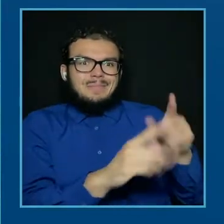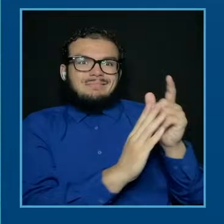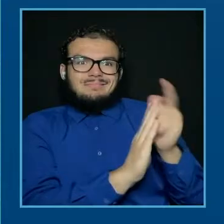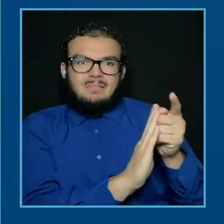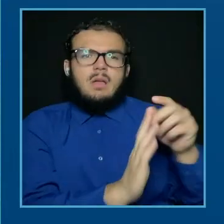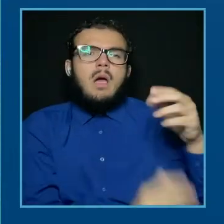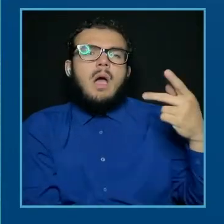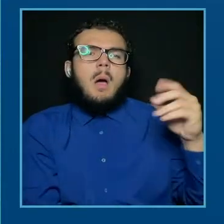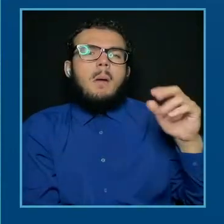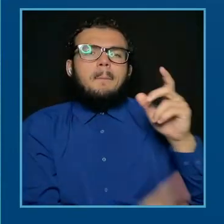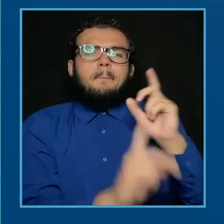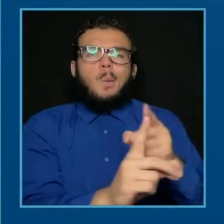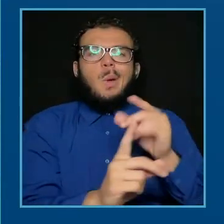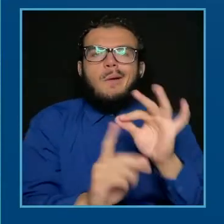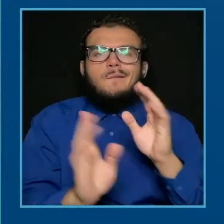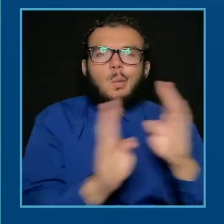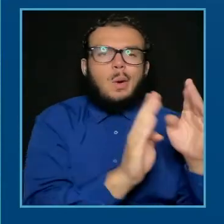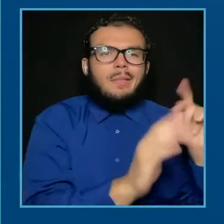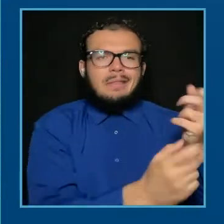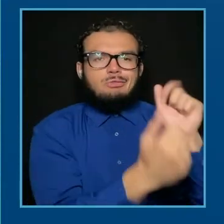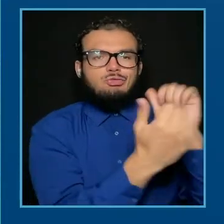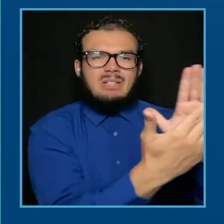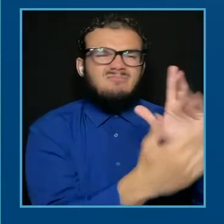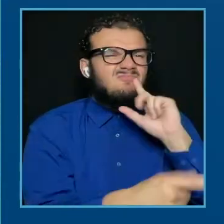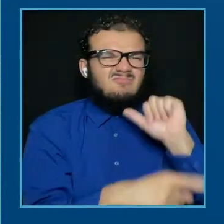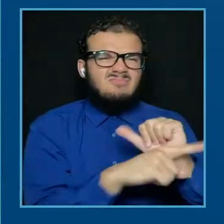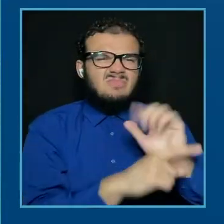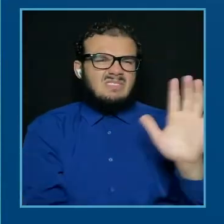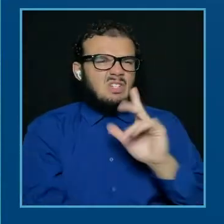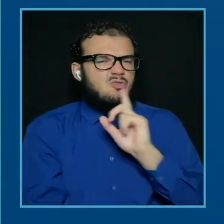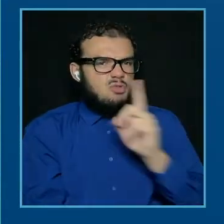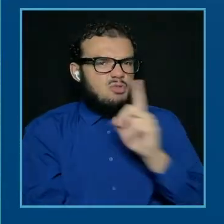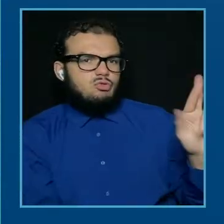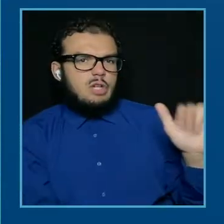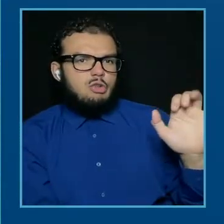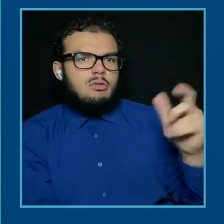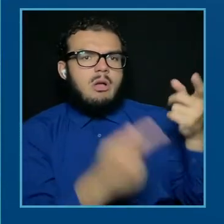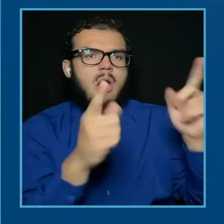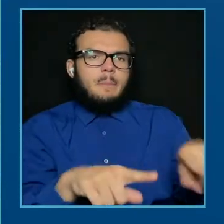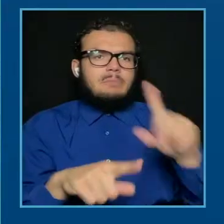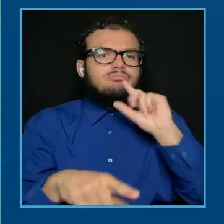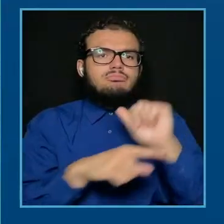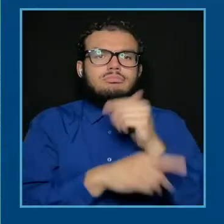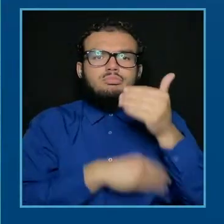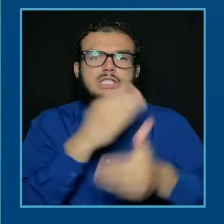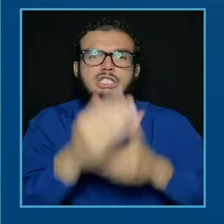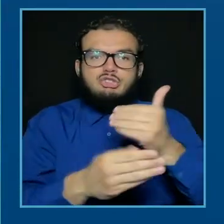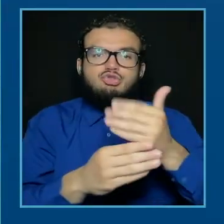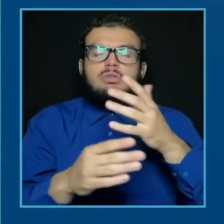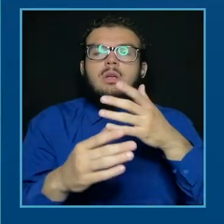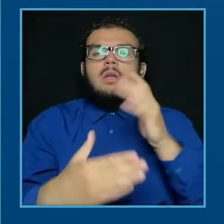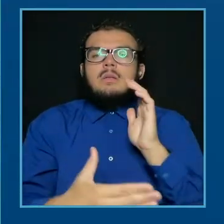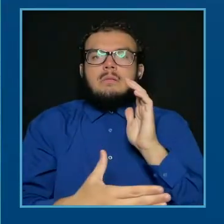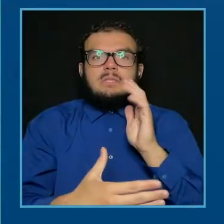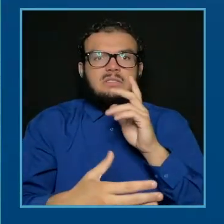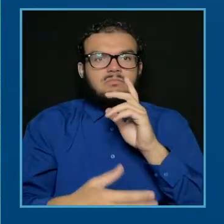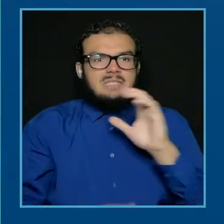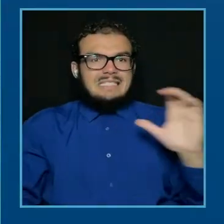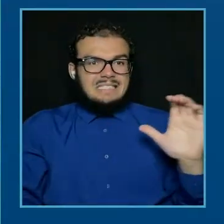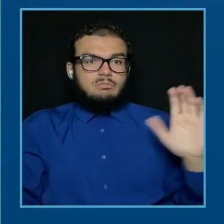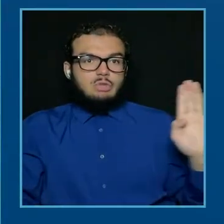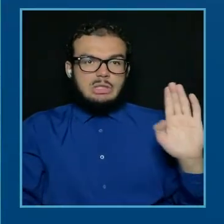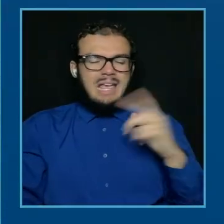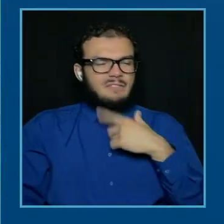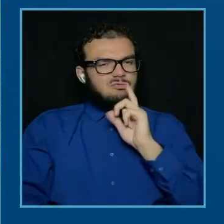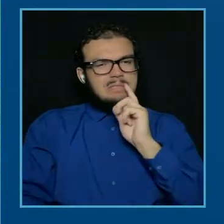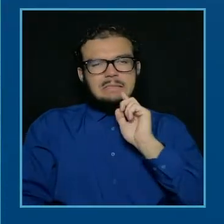it's addressed. It's actually really, really rare to have a procedural breach that is of such severity that you